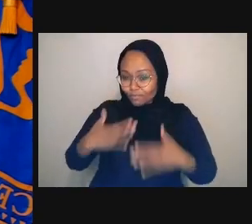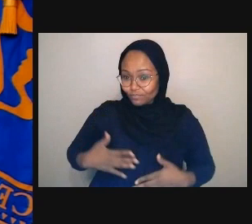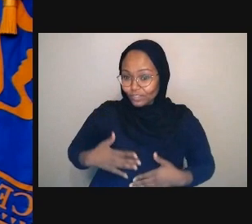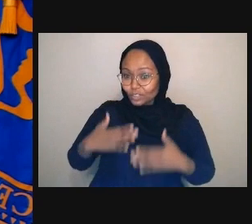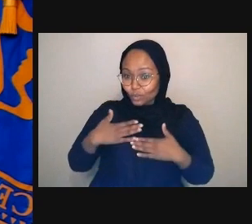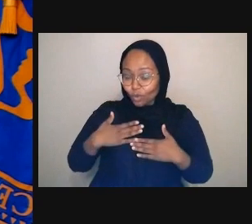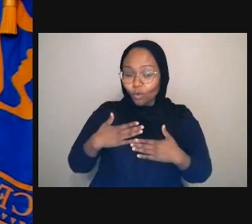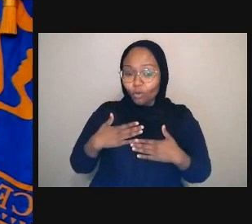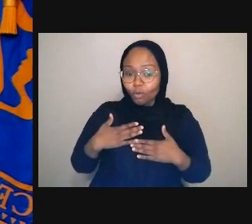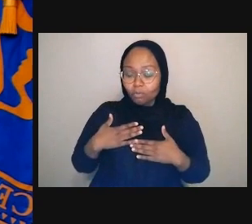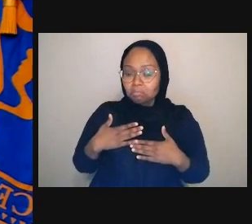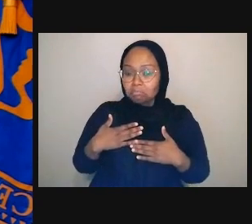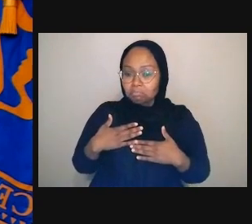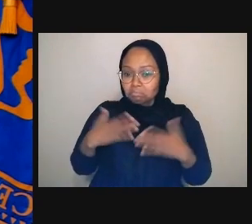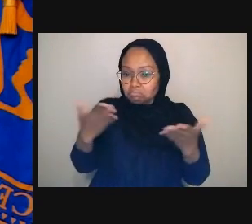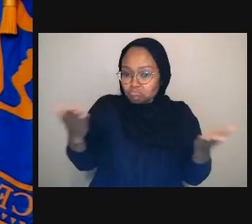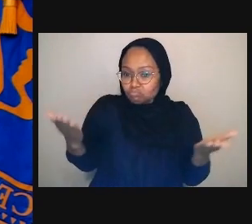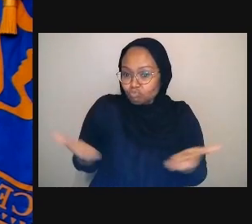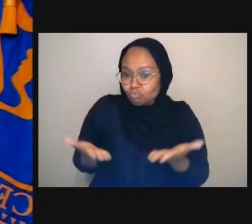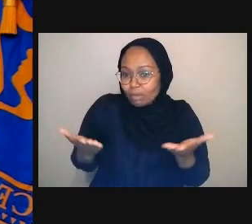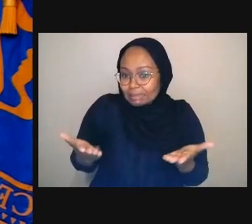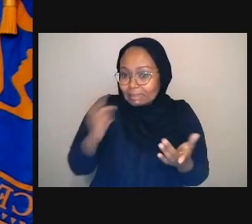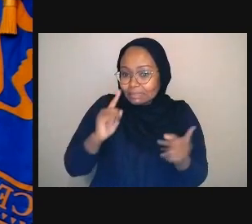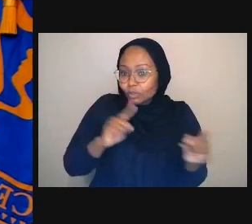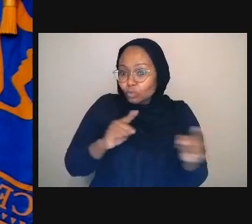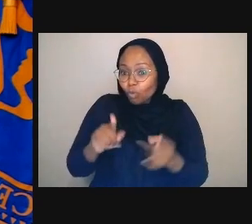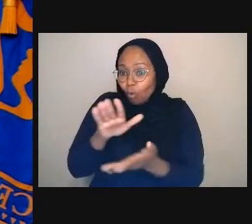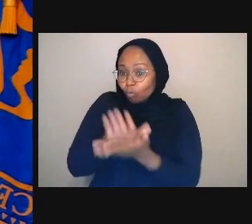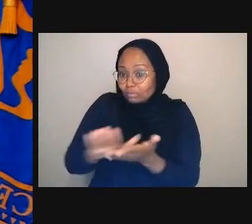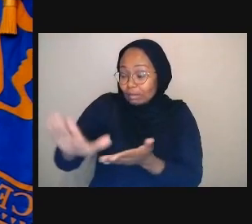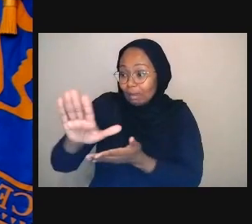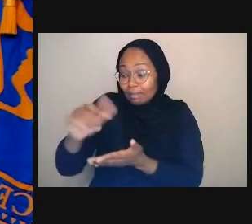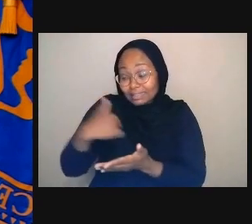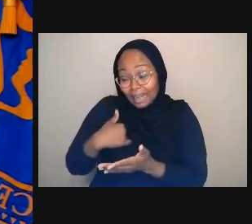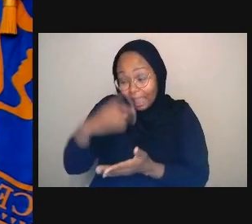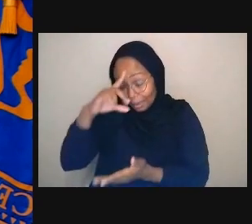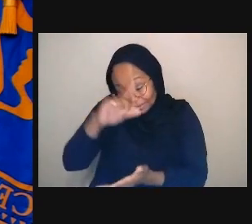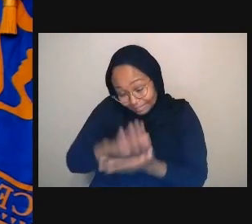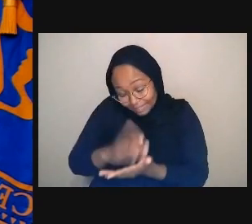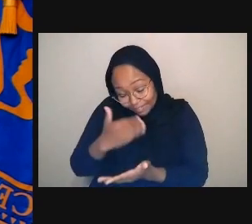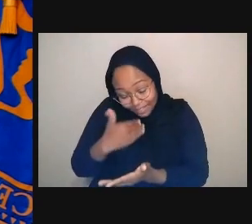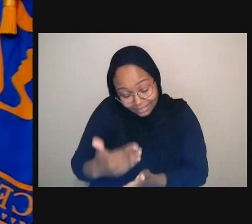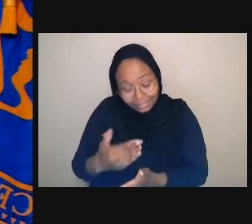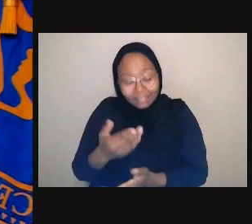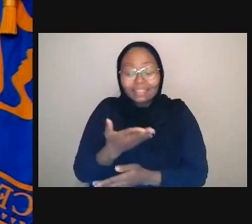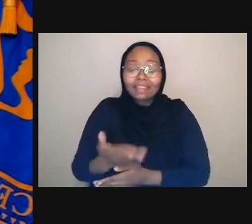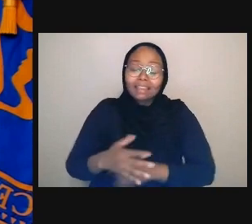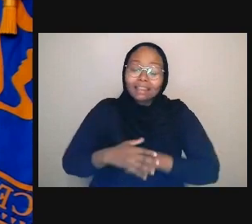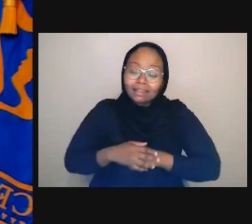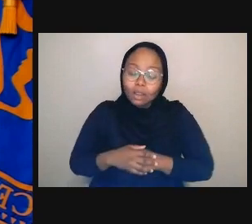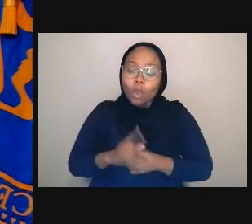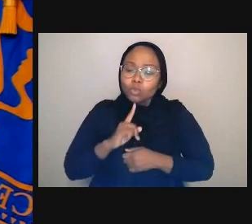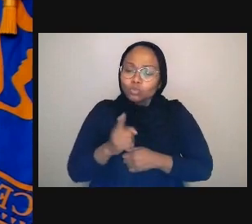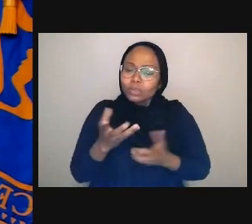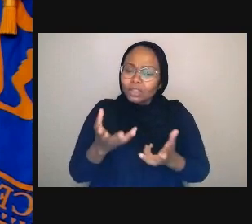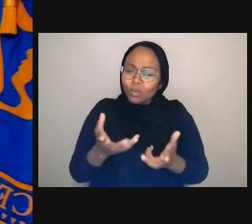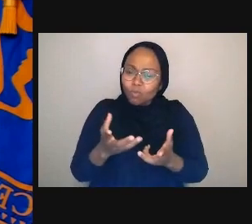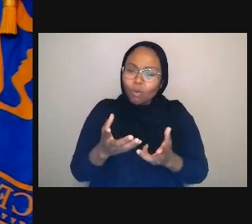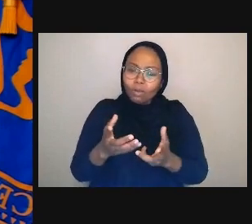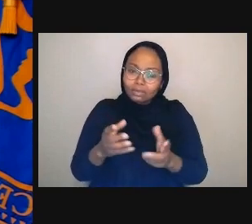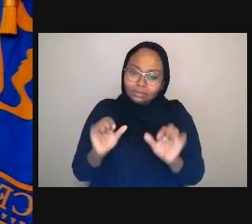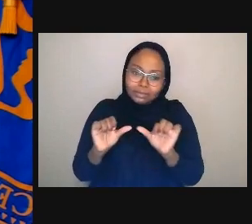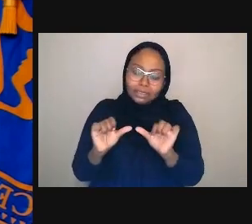the college to get vaccinated. I believe that's a good thing because we really want to keep